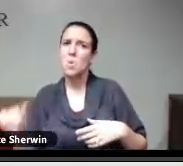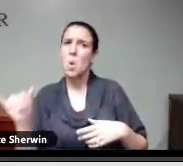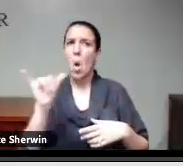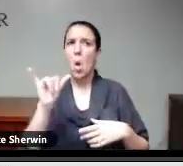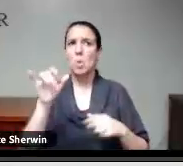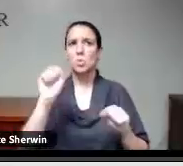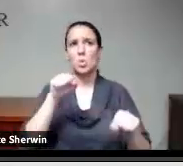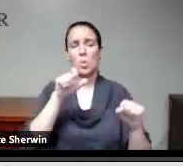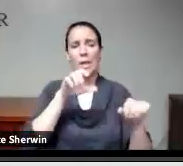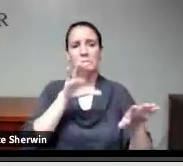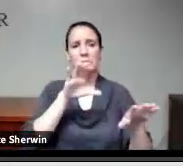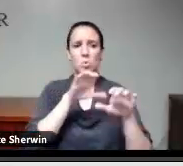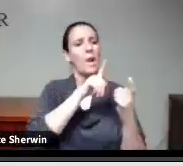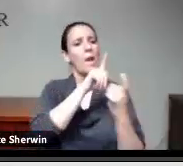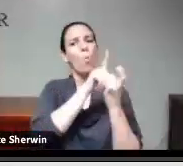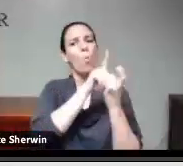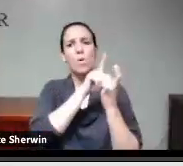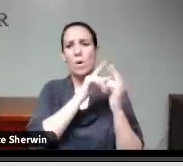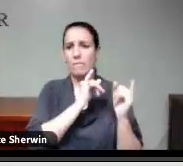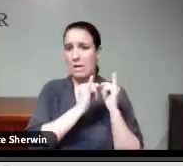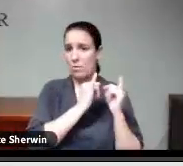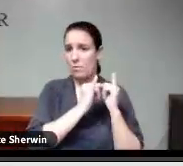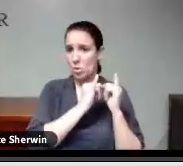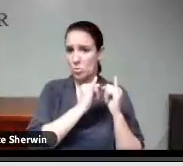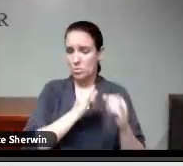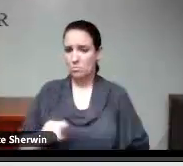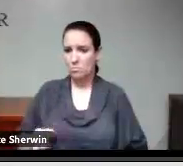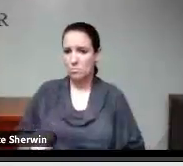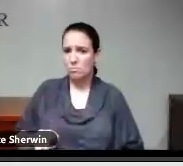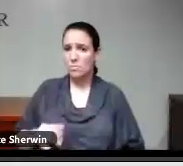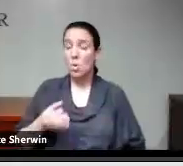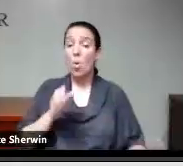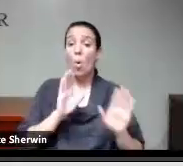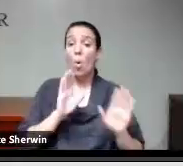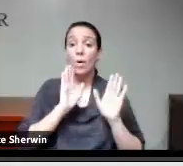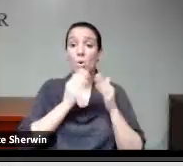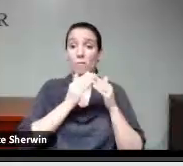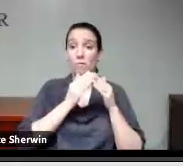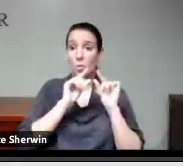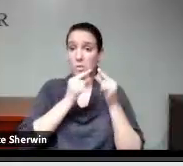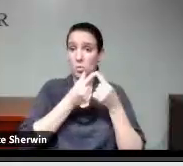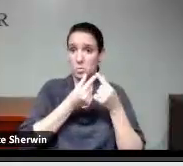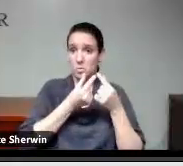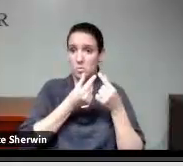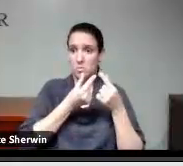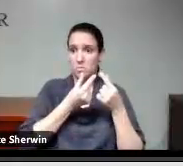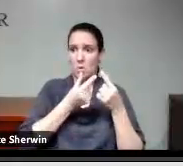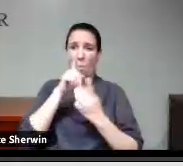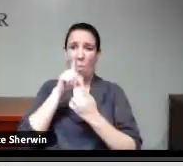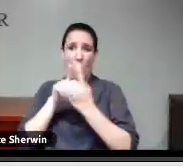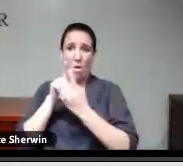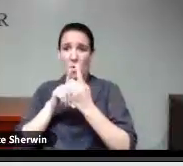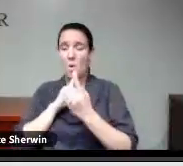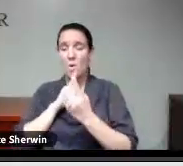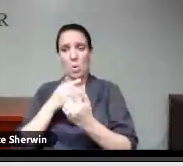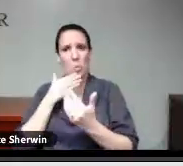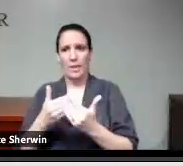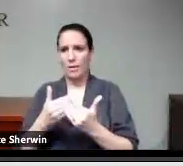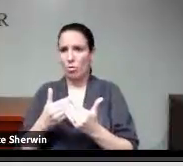one-on-one interviews or have focus groups. I'd say one-on-one interviews are really helpful